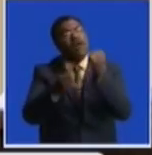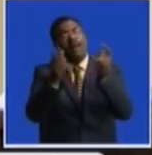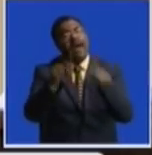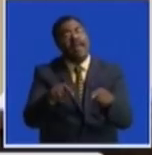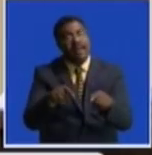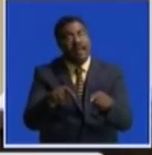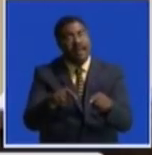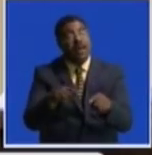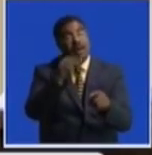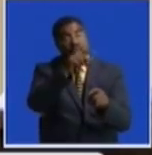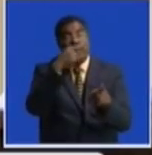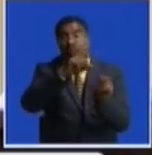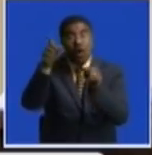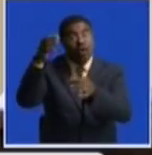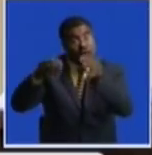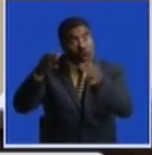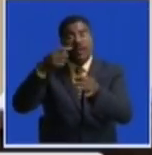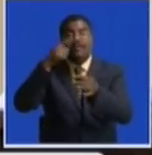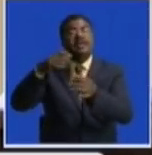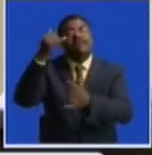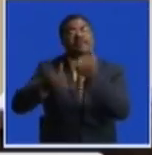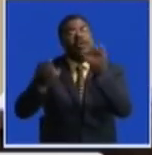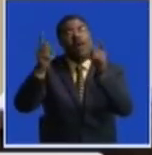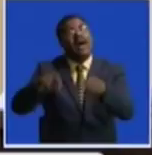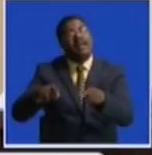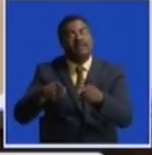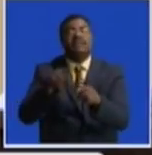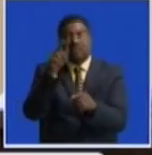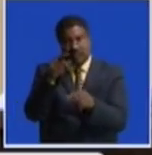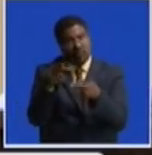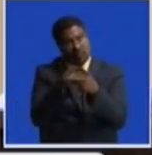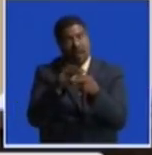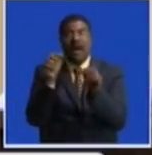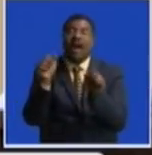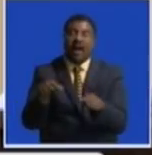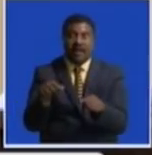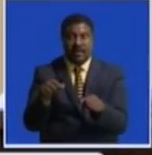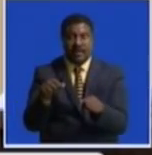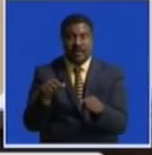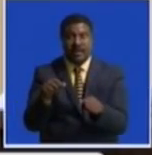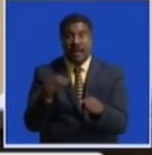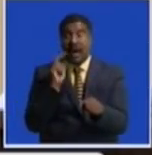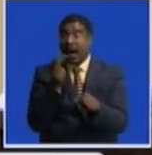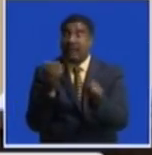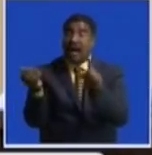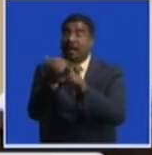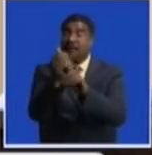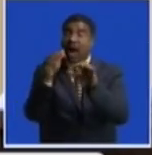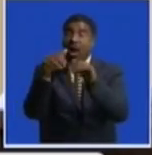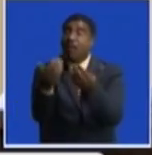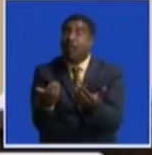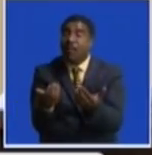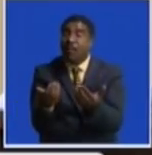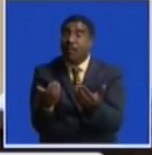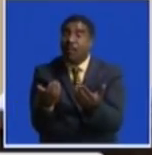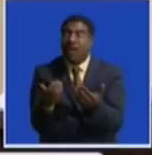trial, but also be concluded by way of a judgment. We will achieve this by virtue of the